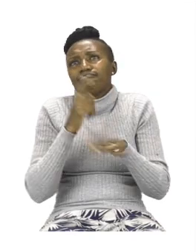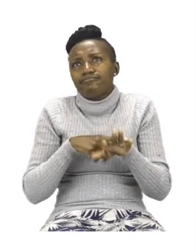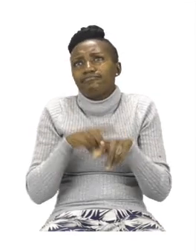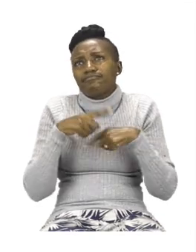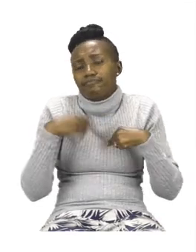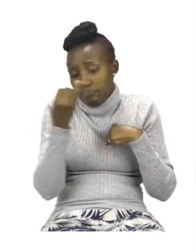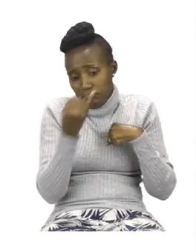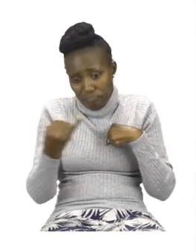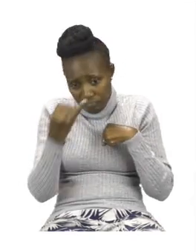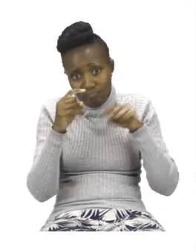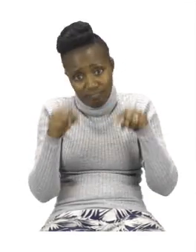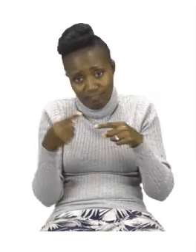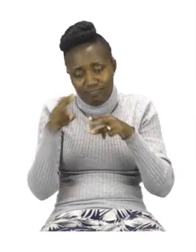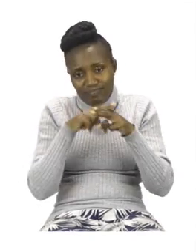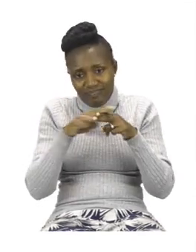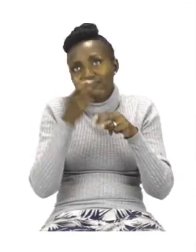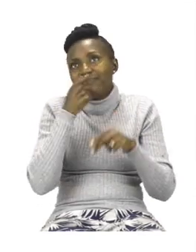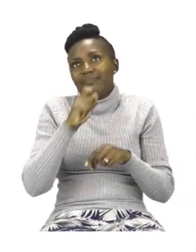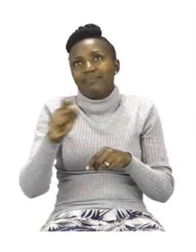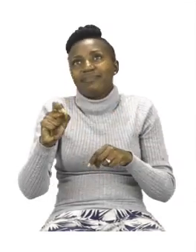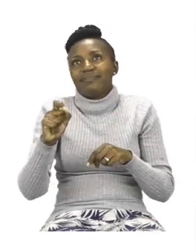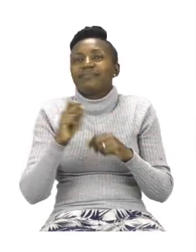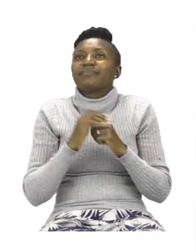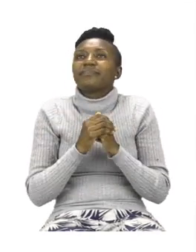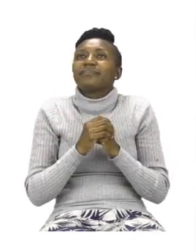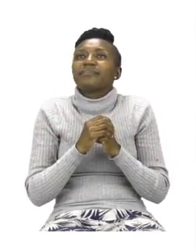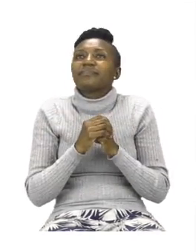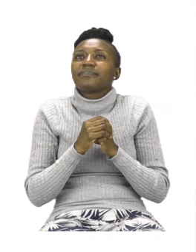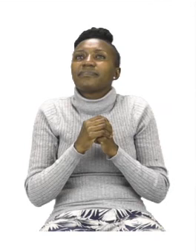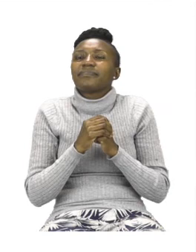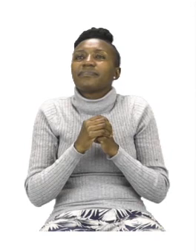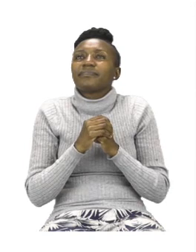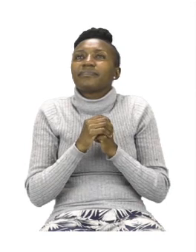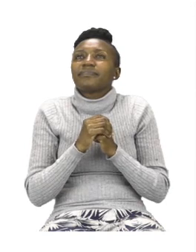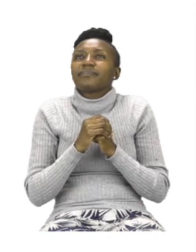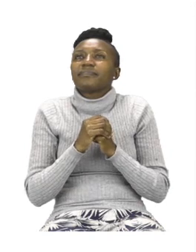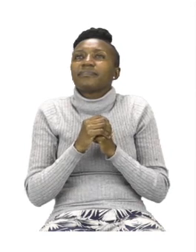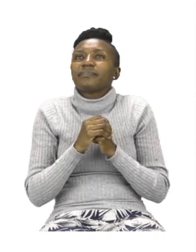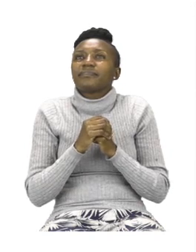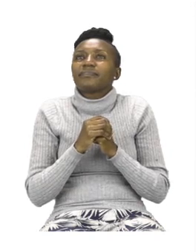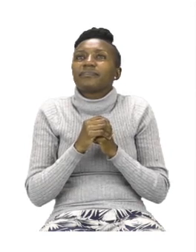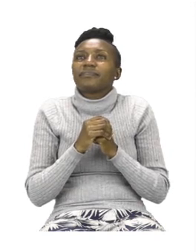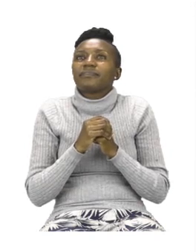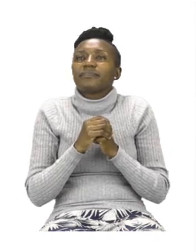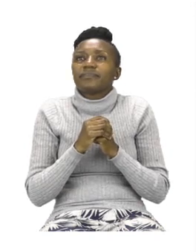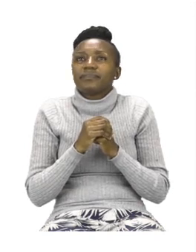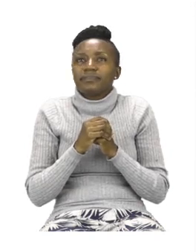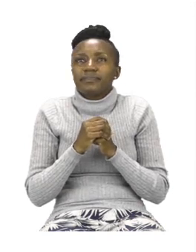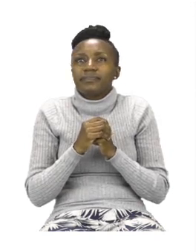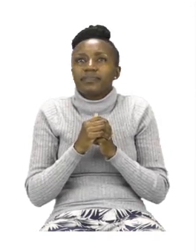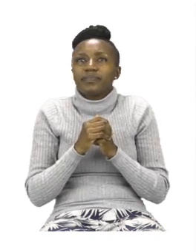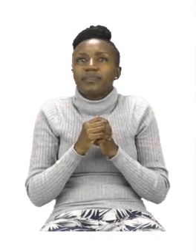well. So if you have a pencil, that means that you are able to use it in a book to write or